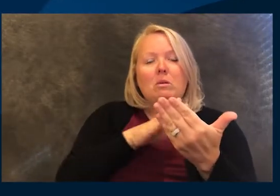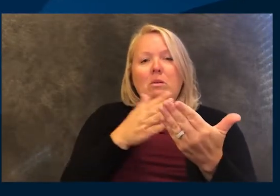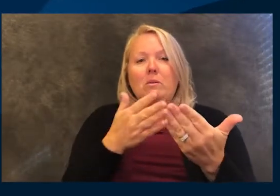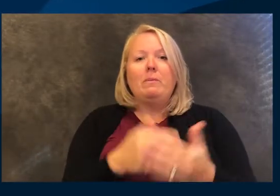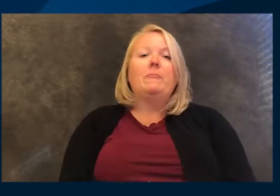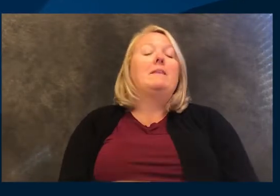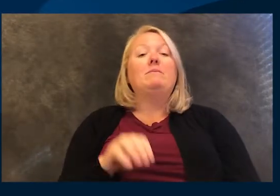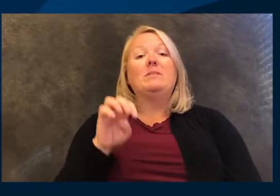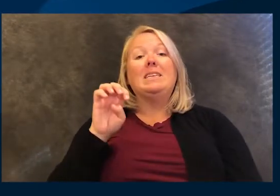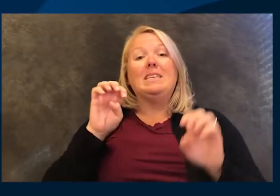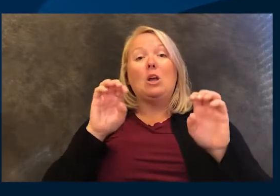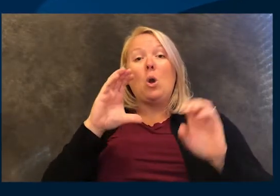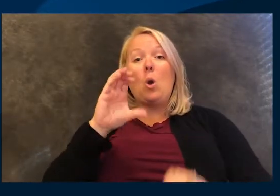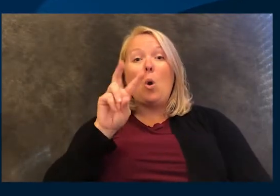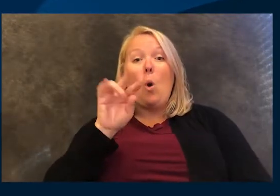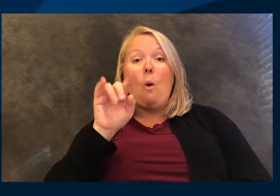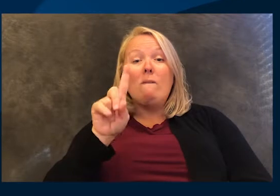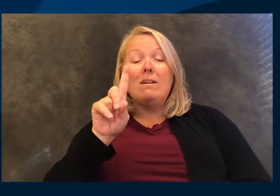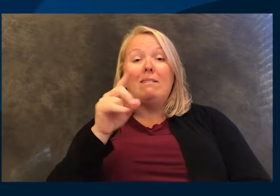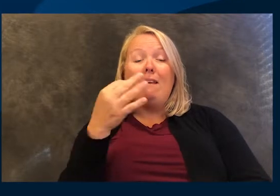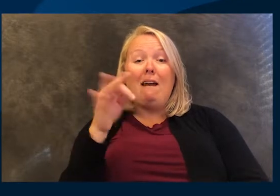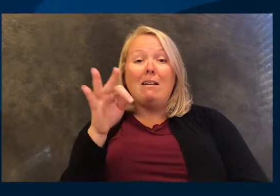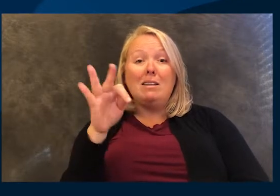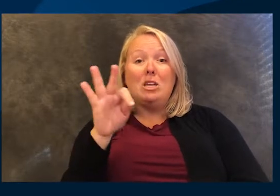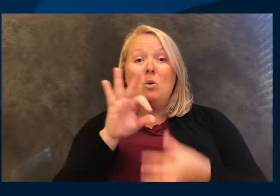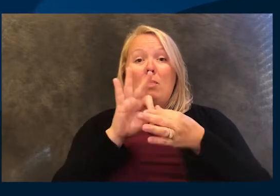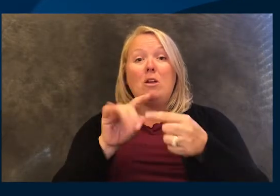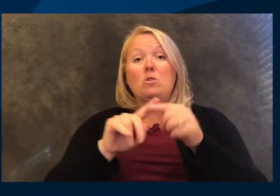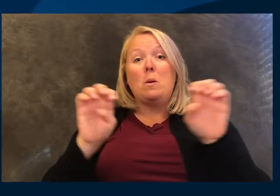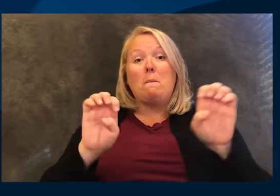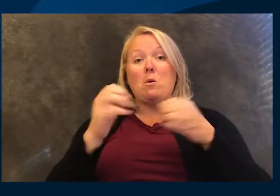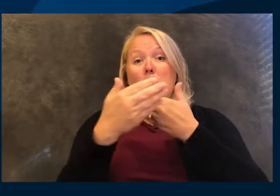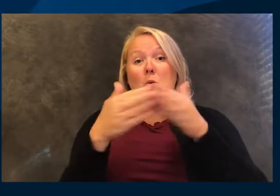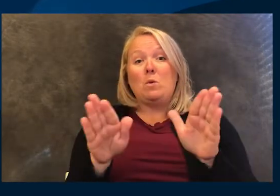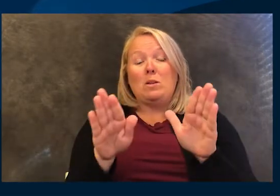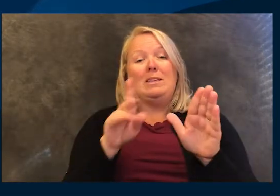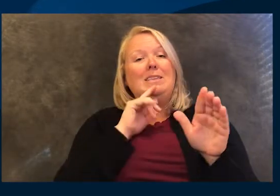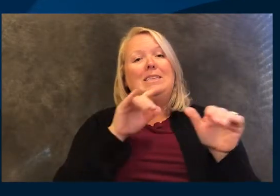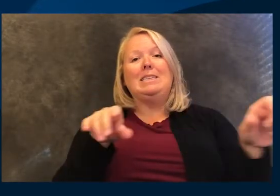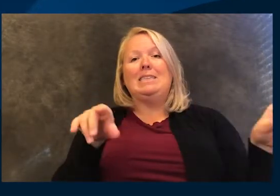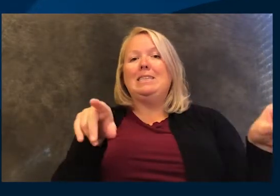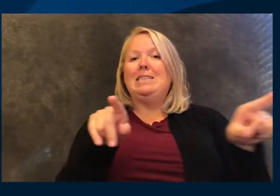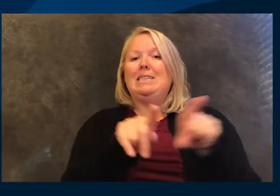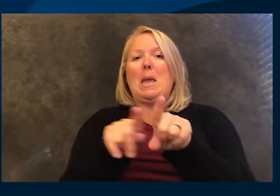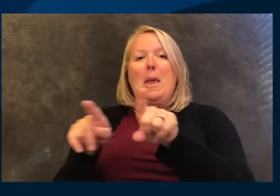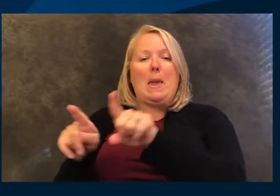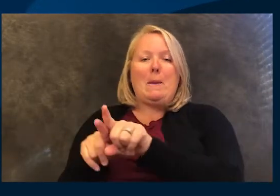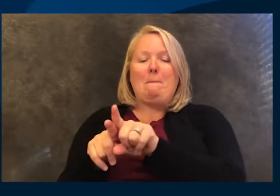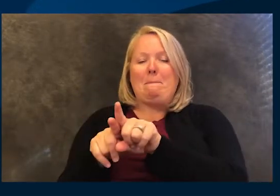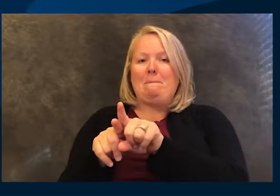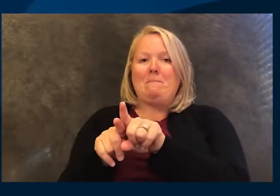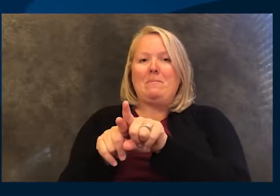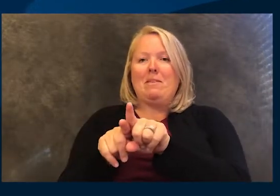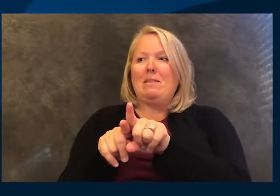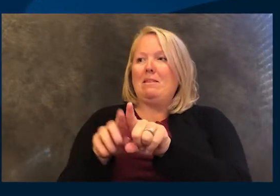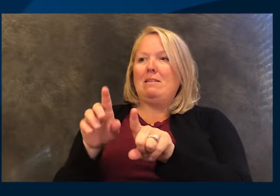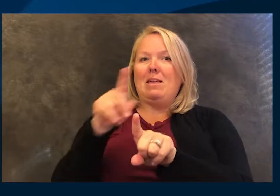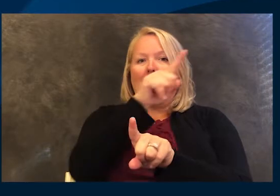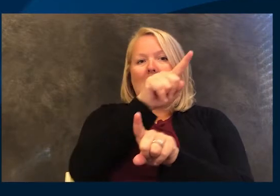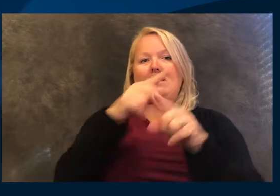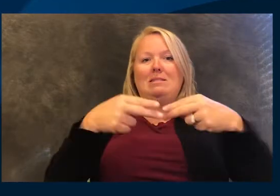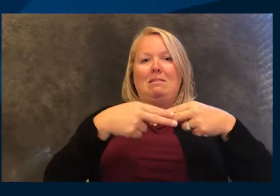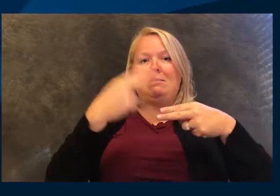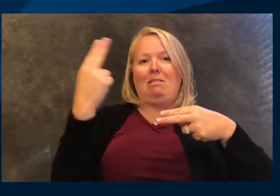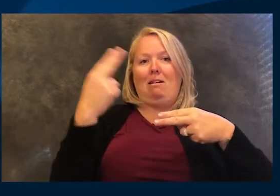COVID-19 ER-related visits shows a lot of the same patterns from the previous slides. That you can see, we're starting to